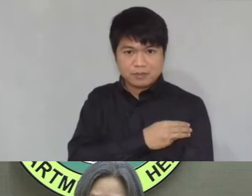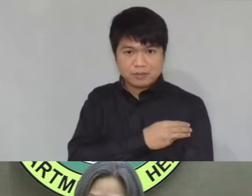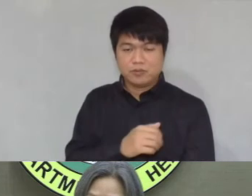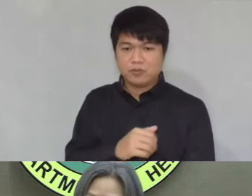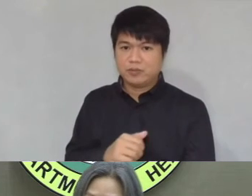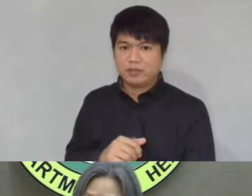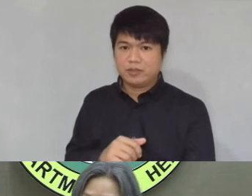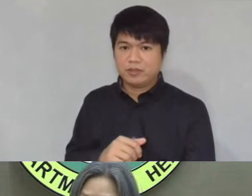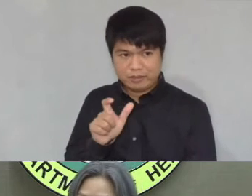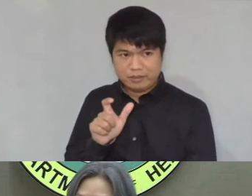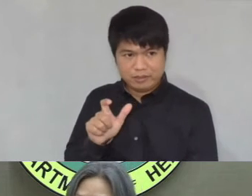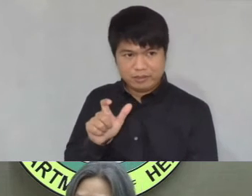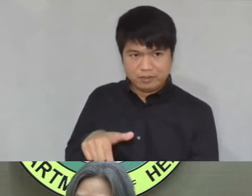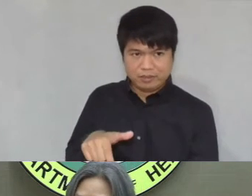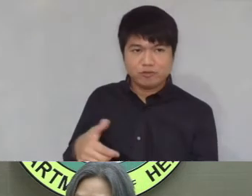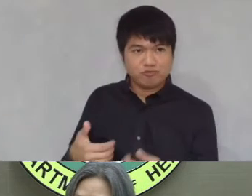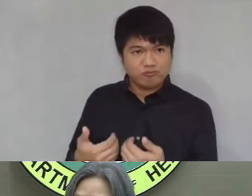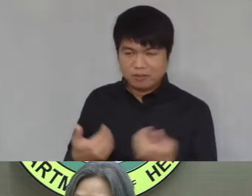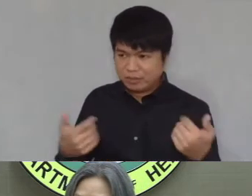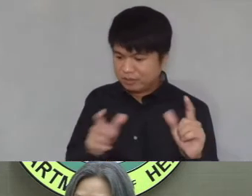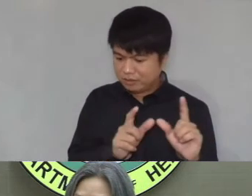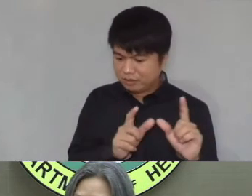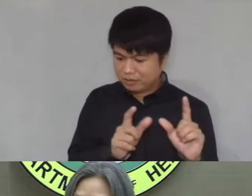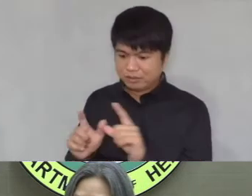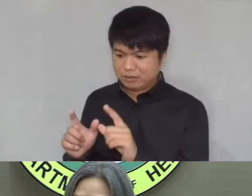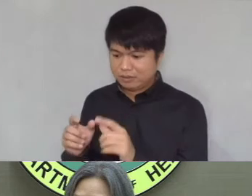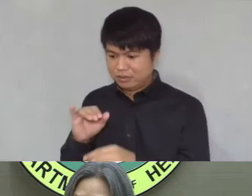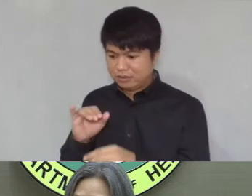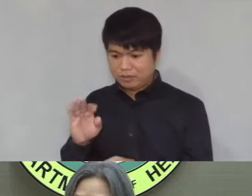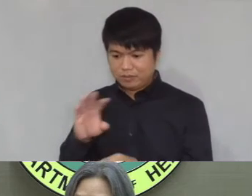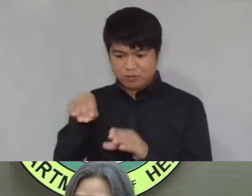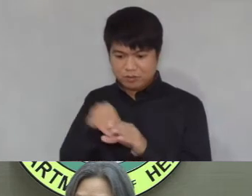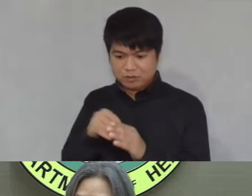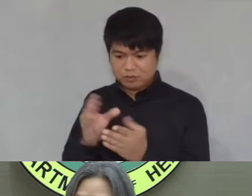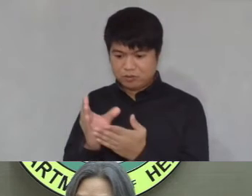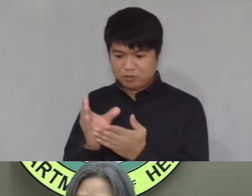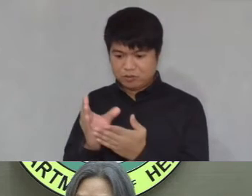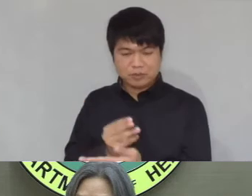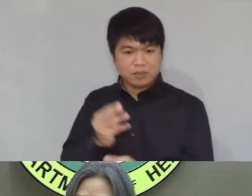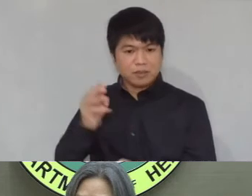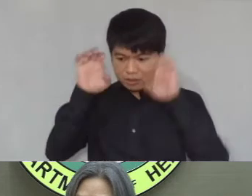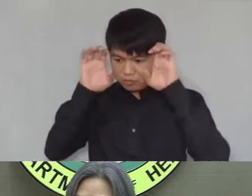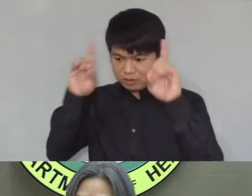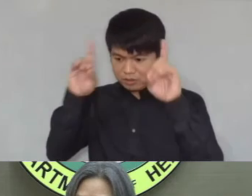there's no more need for separate licensing if we incorporate it in the medical